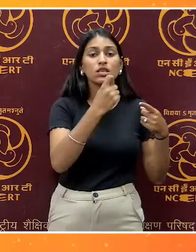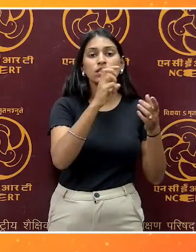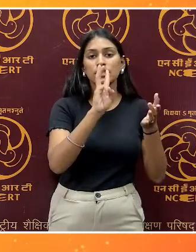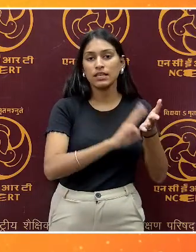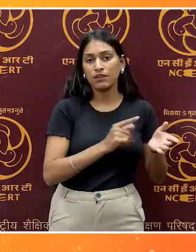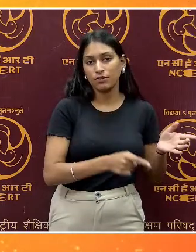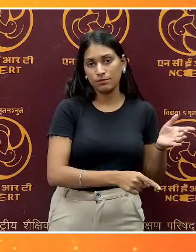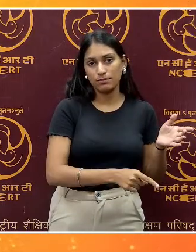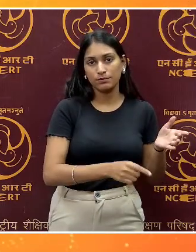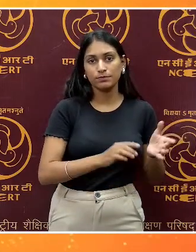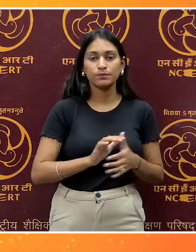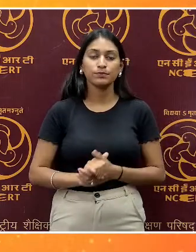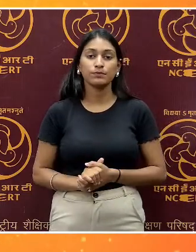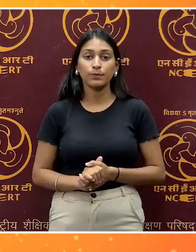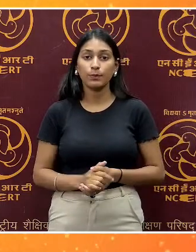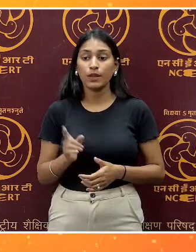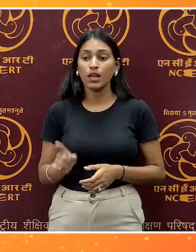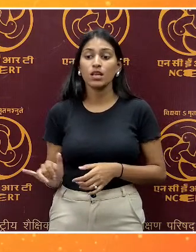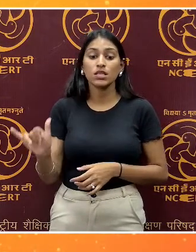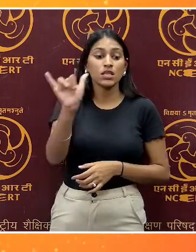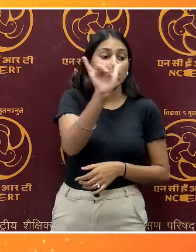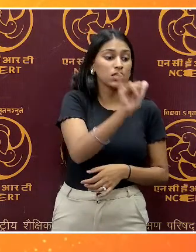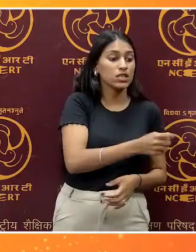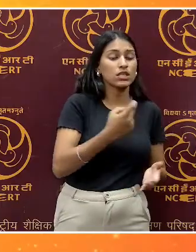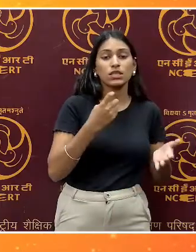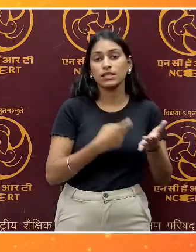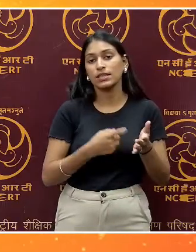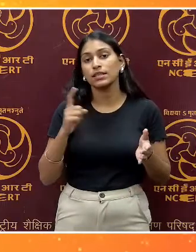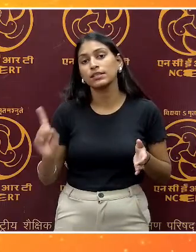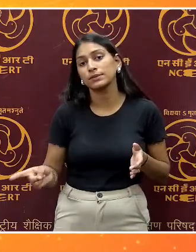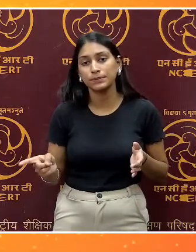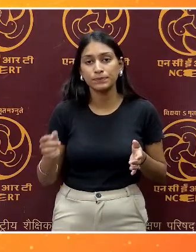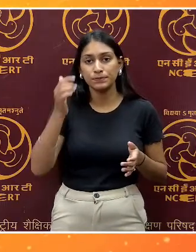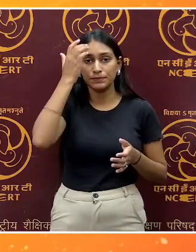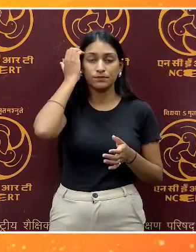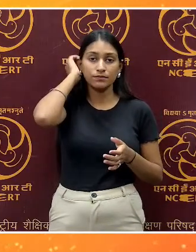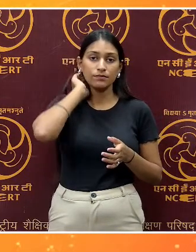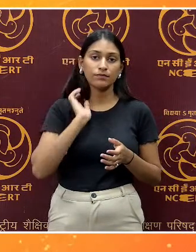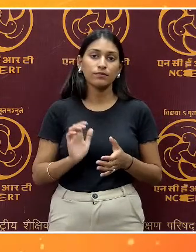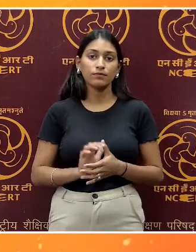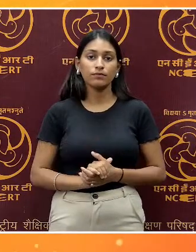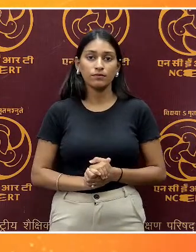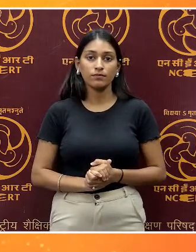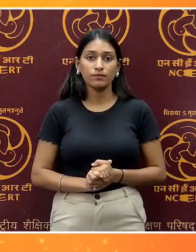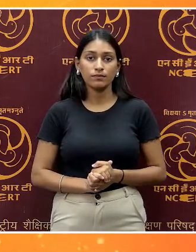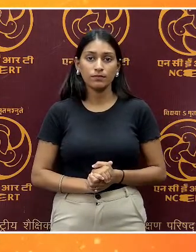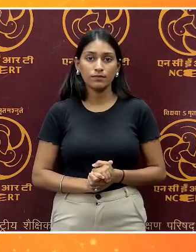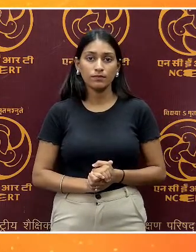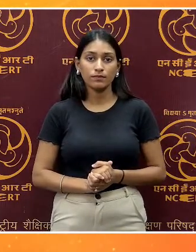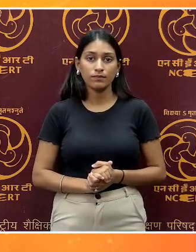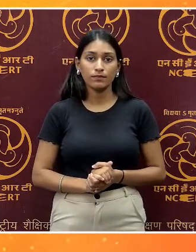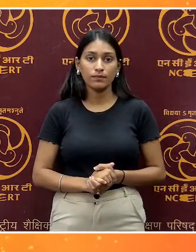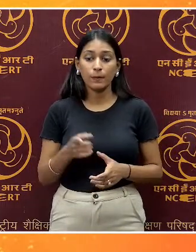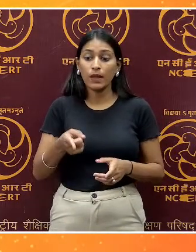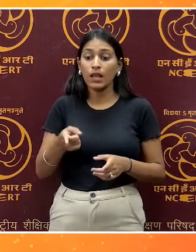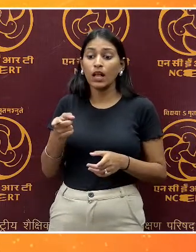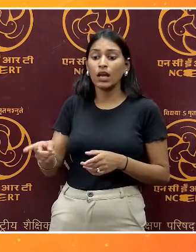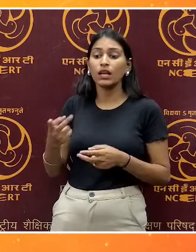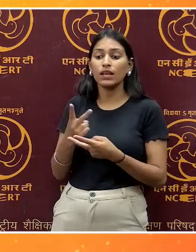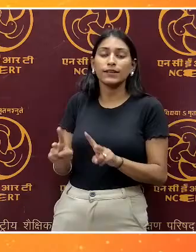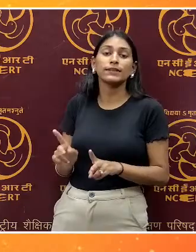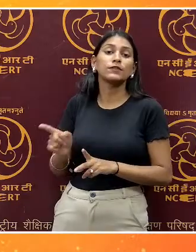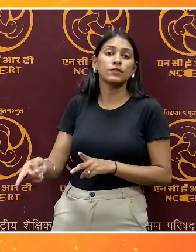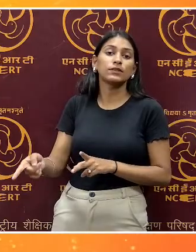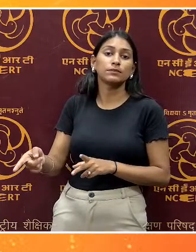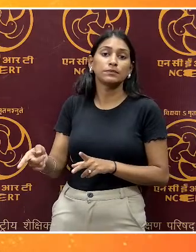because both the vectors have same direction. Opposite directions, resultant will be difference of the two. And